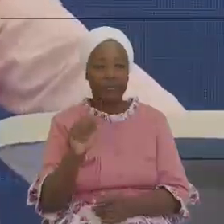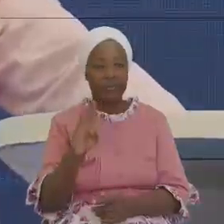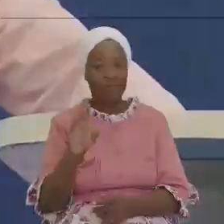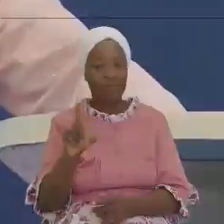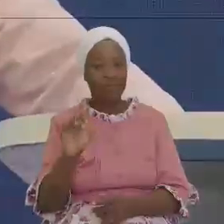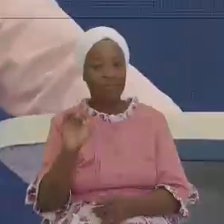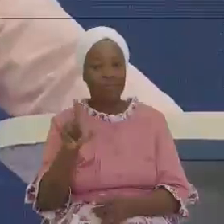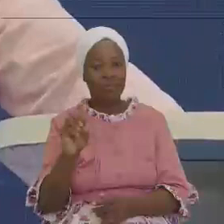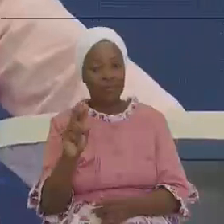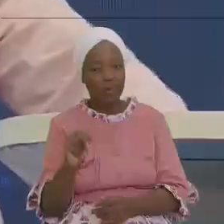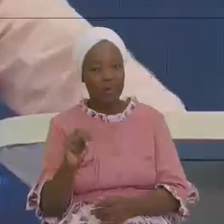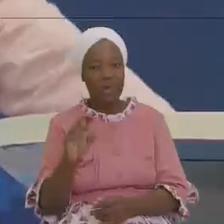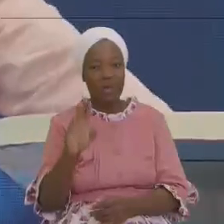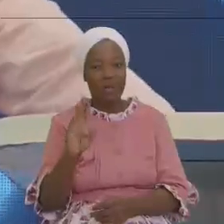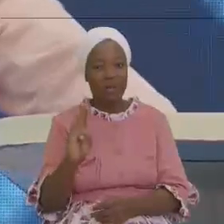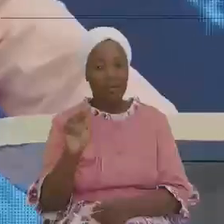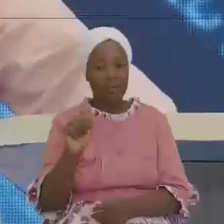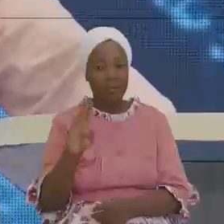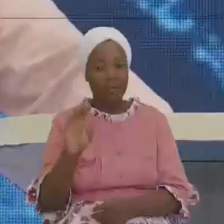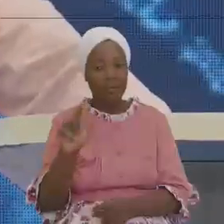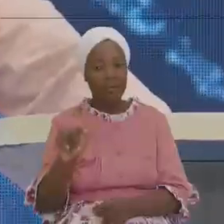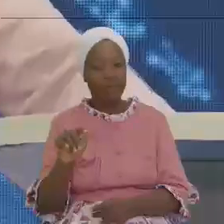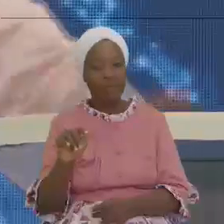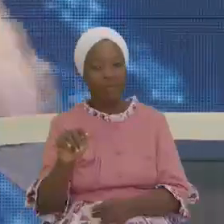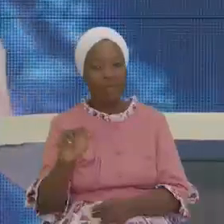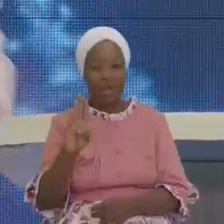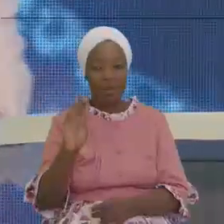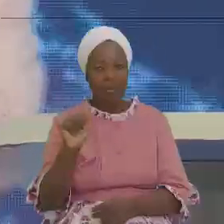of Babylon. From the head to the toe.